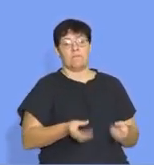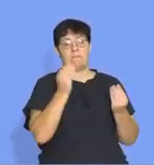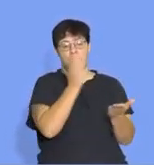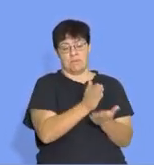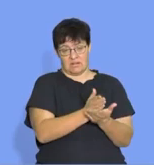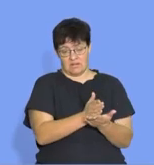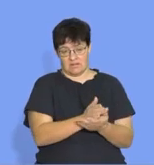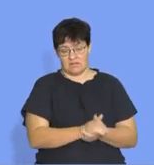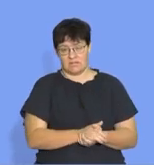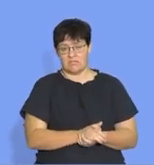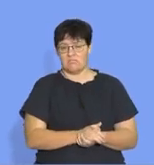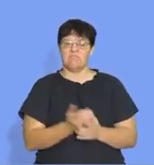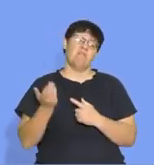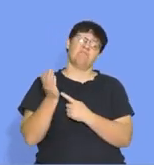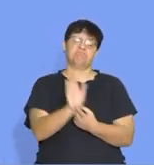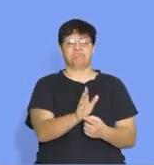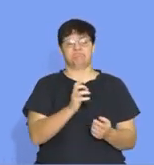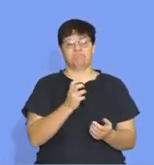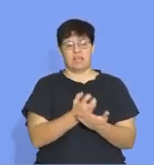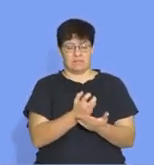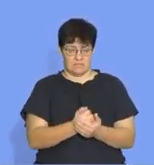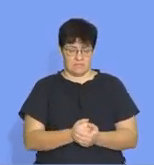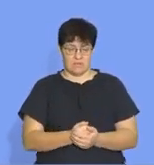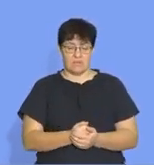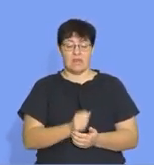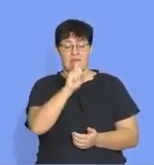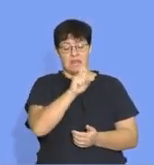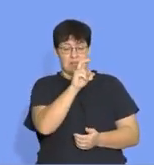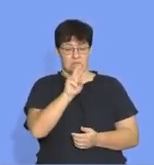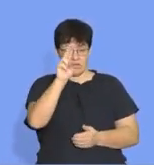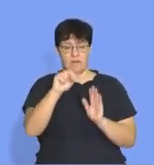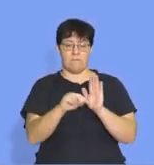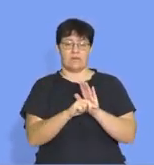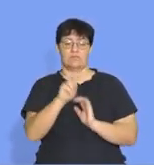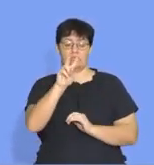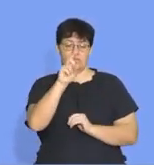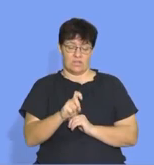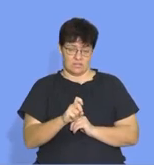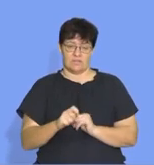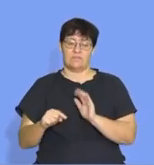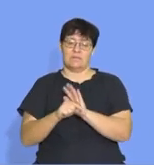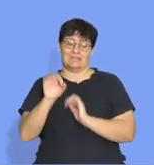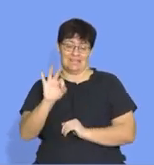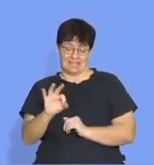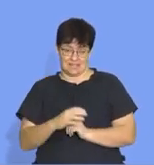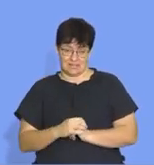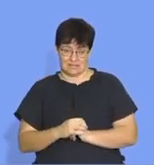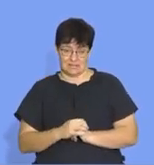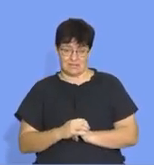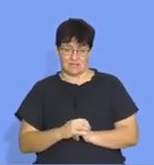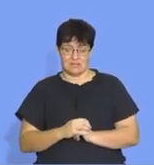let me make a quick example. If I have x squared minus 2x minus 3, right? And I